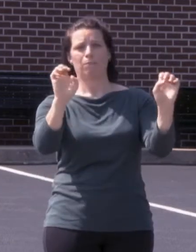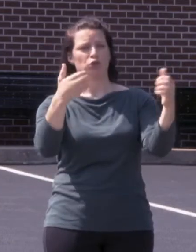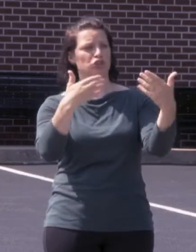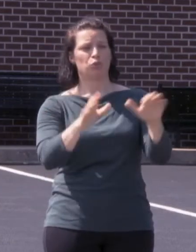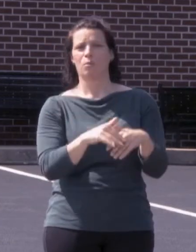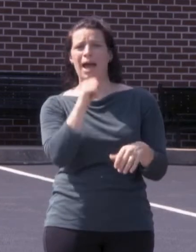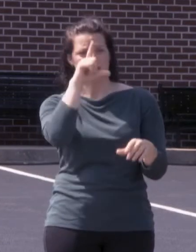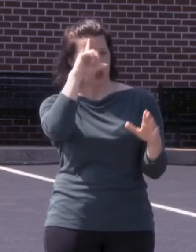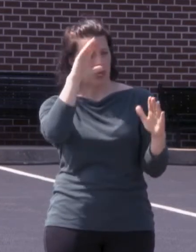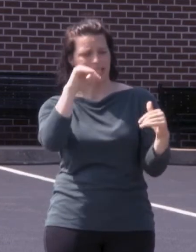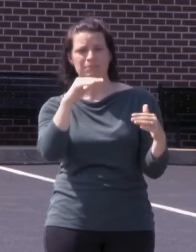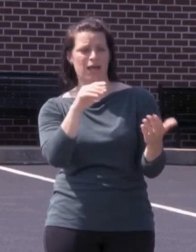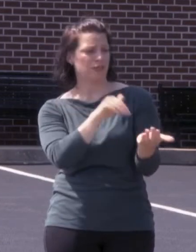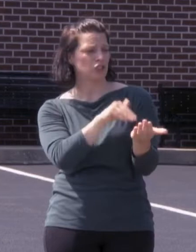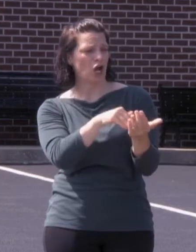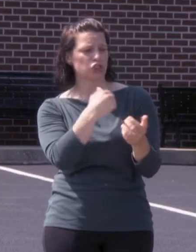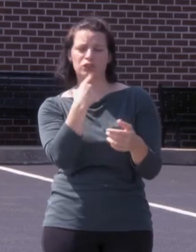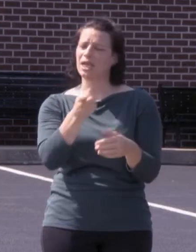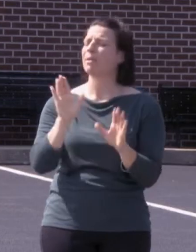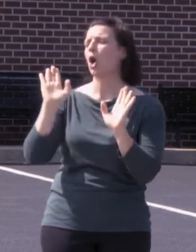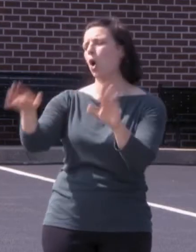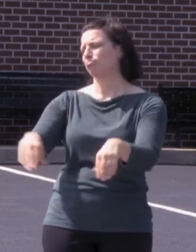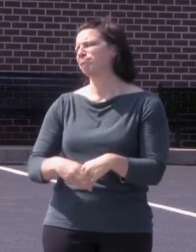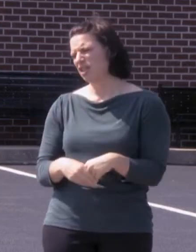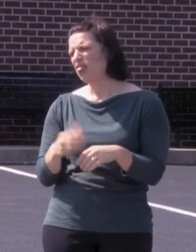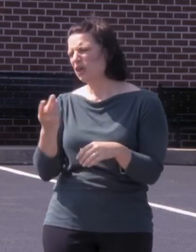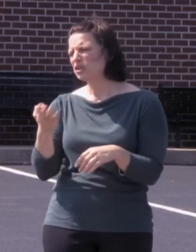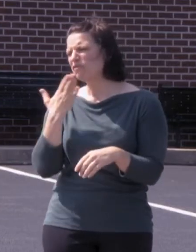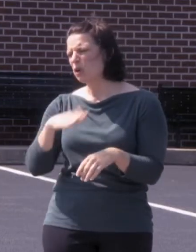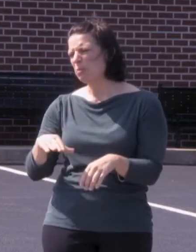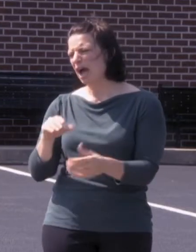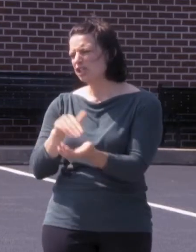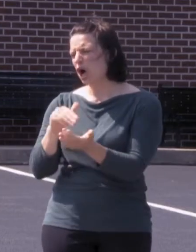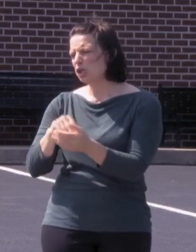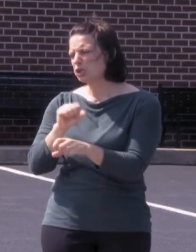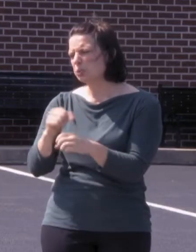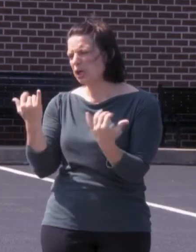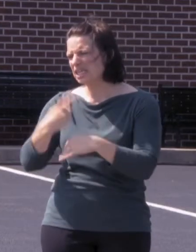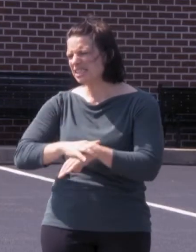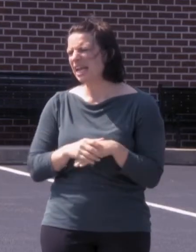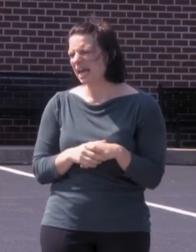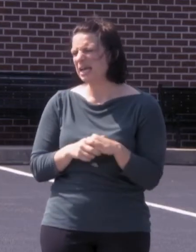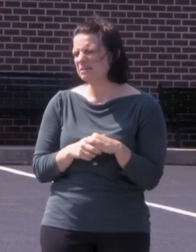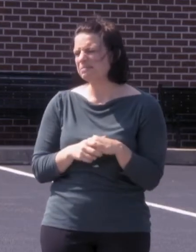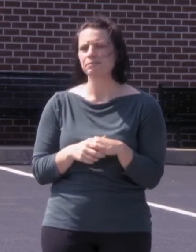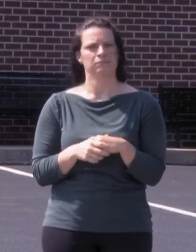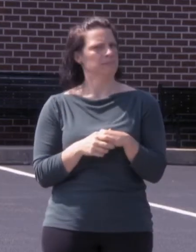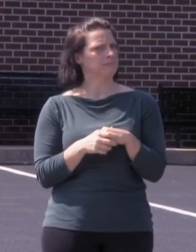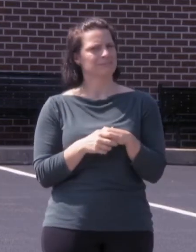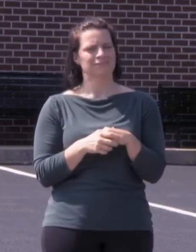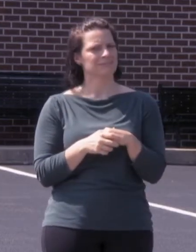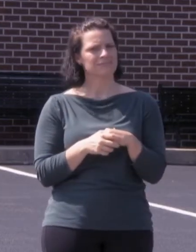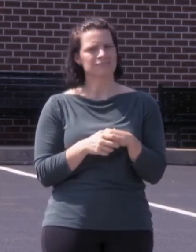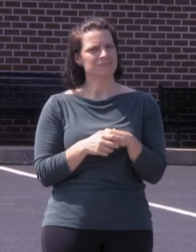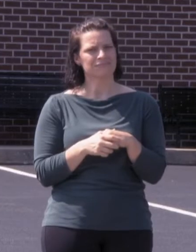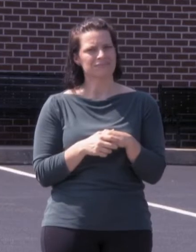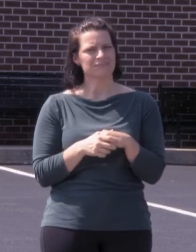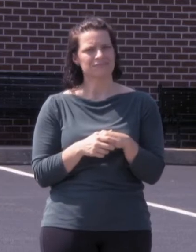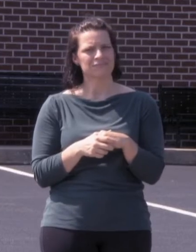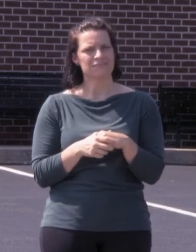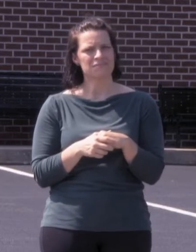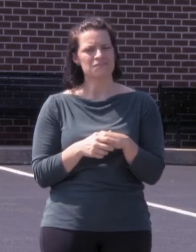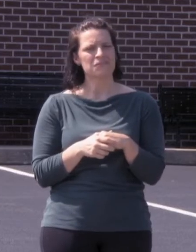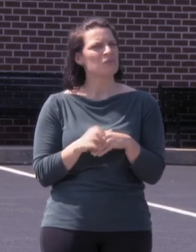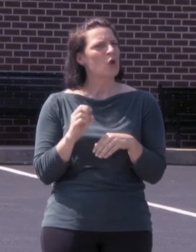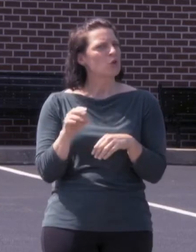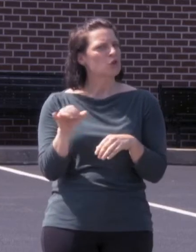I don't expect the doctors to tell me there's a few bad apples working in the emergency room that day. And